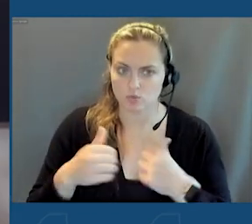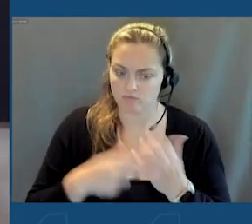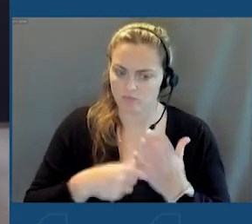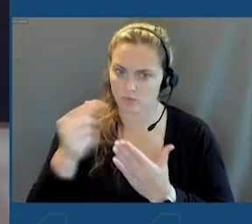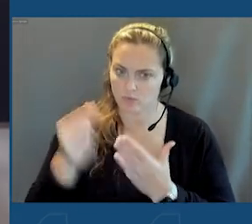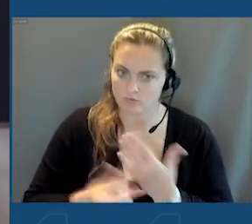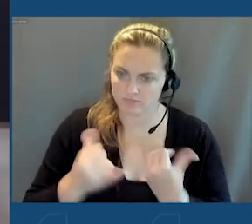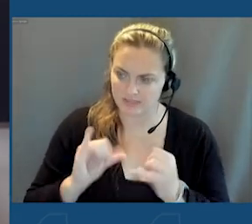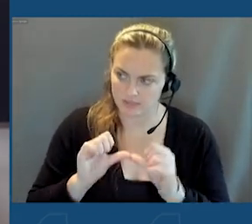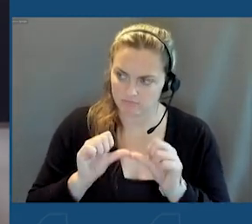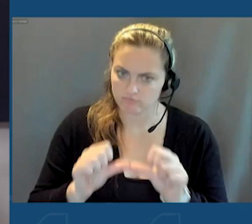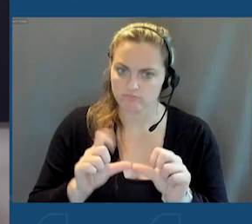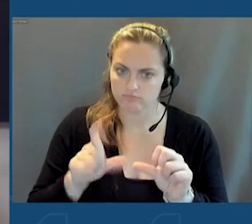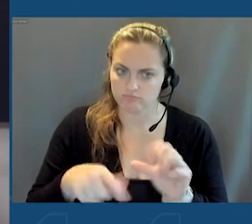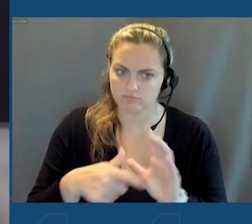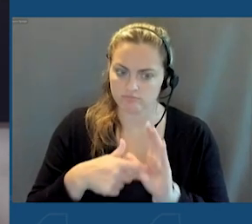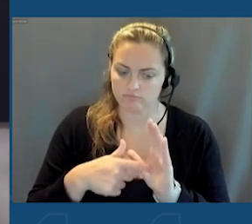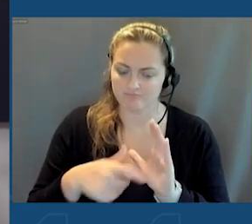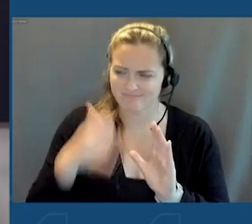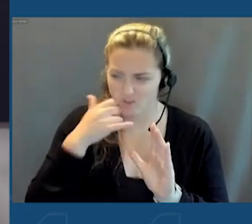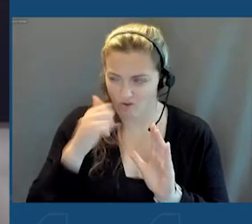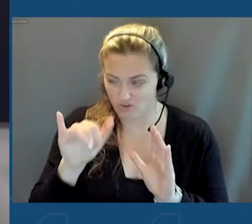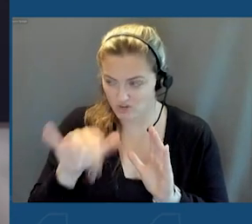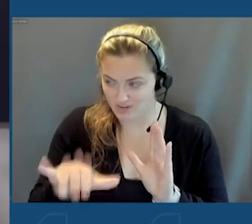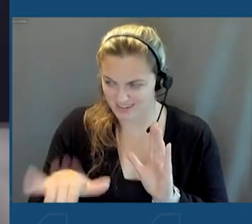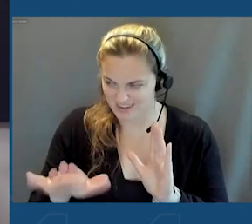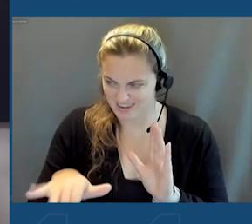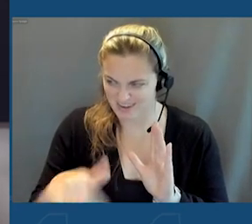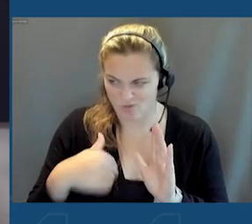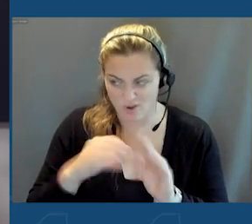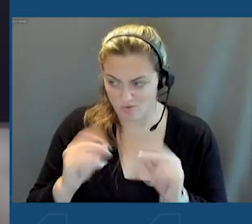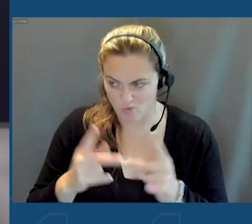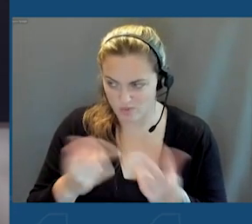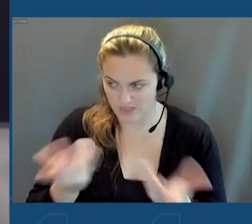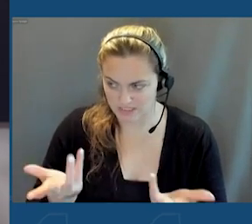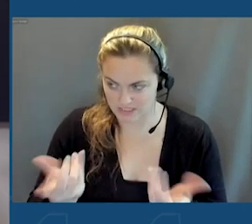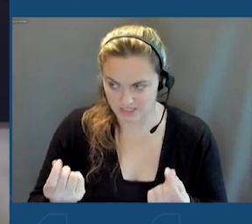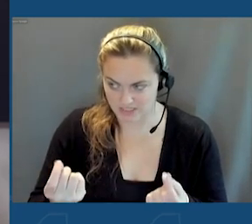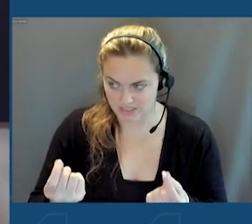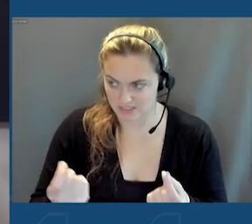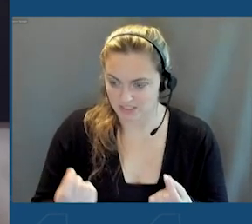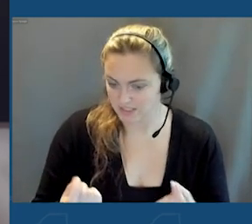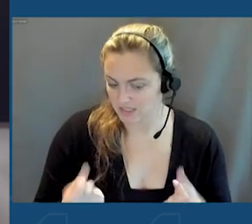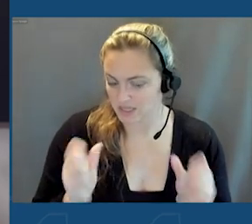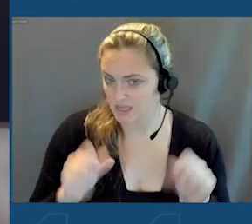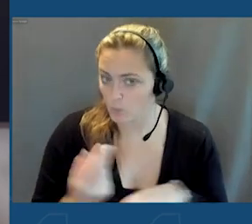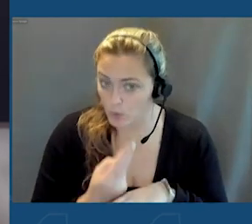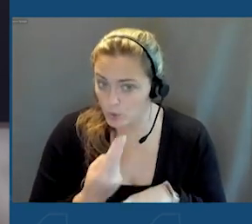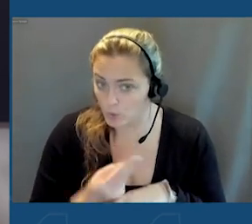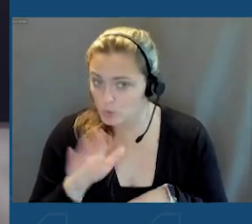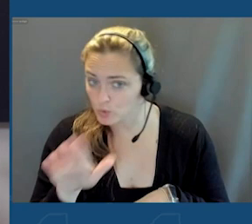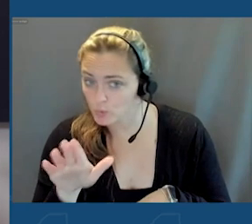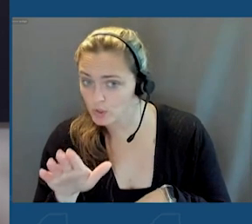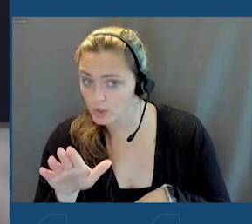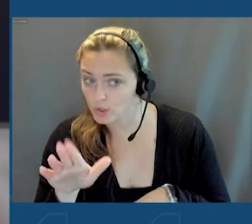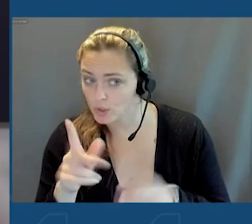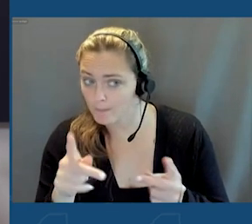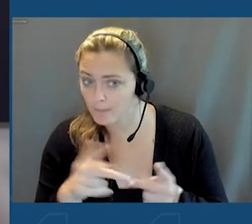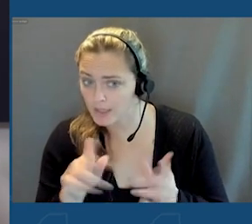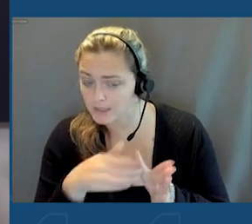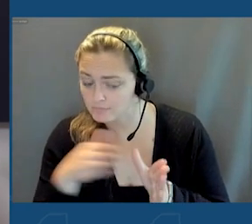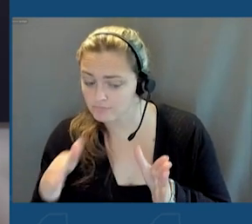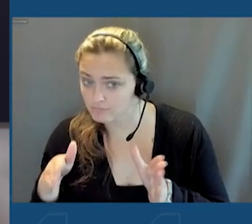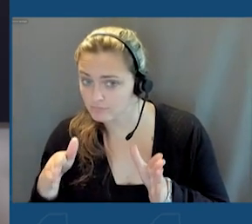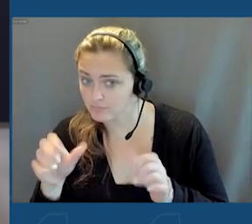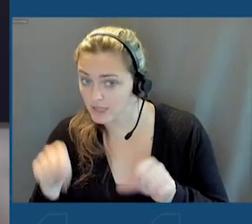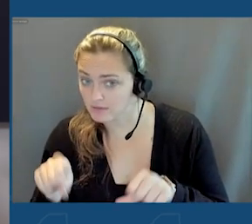programs. And I called Jay up and I said, Jay, we have no place to go. I said, can we use your place next door?